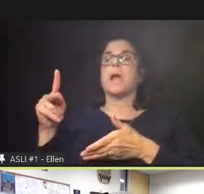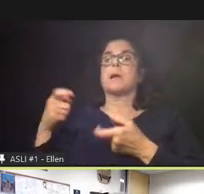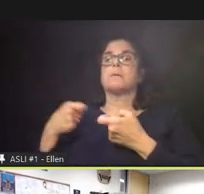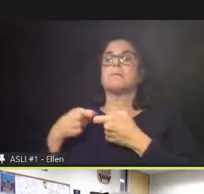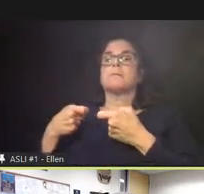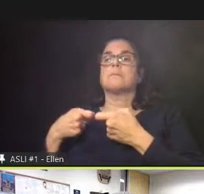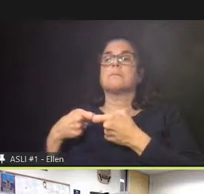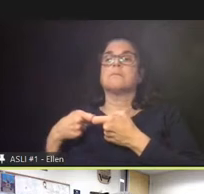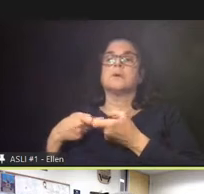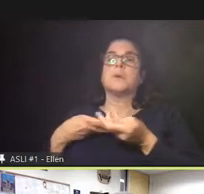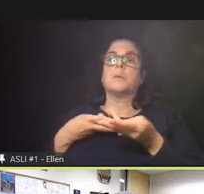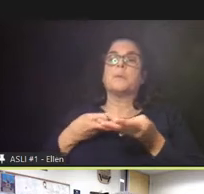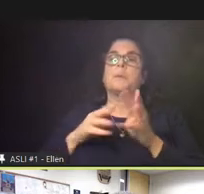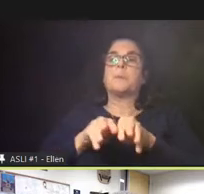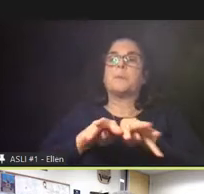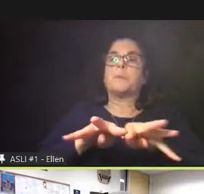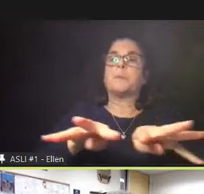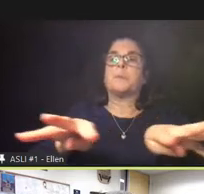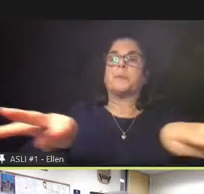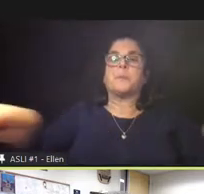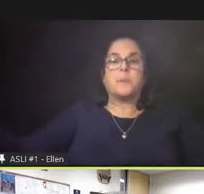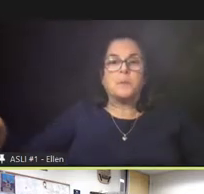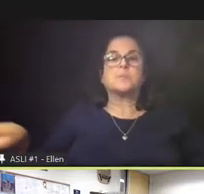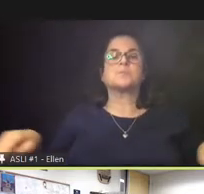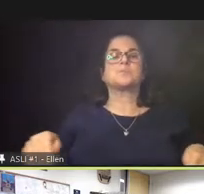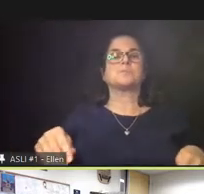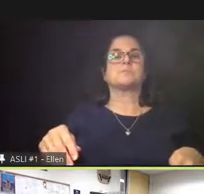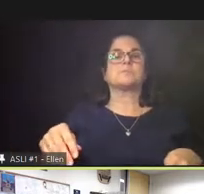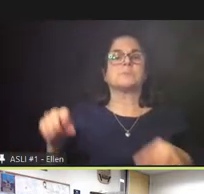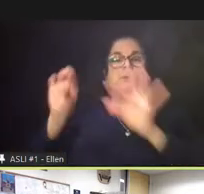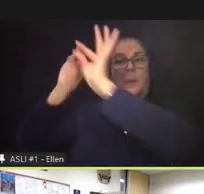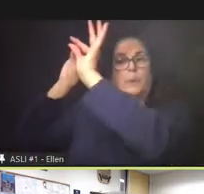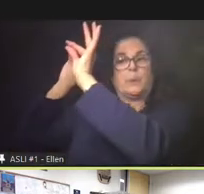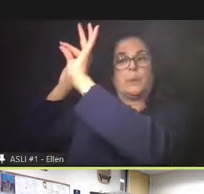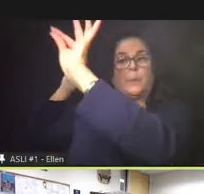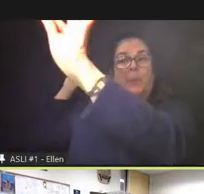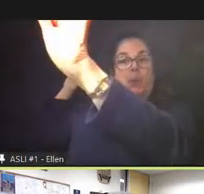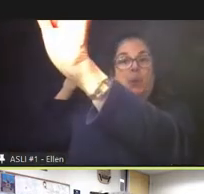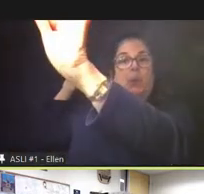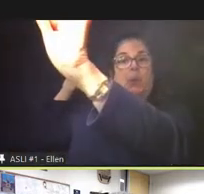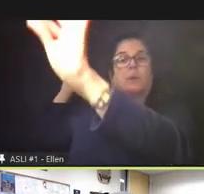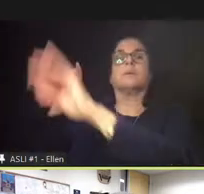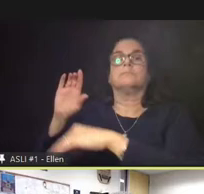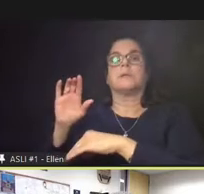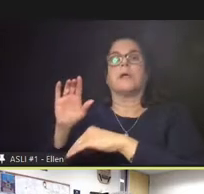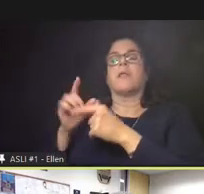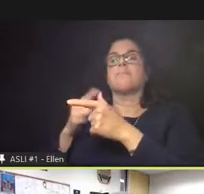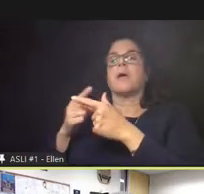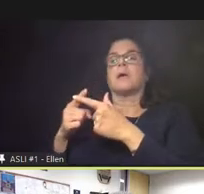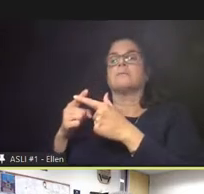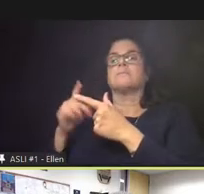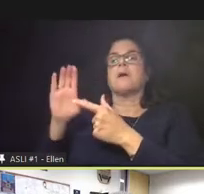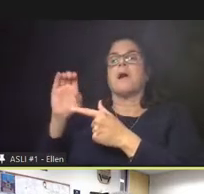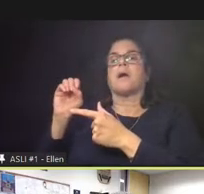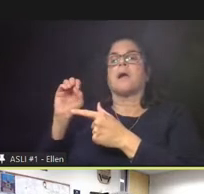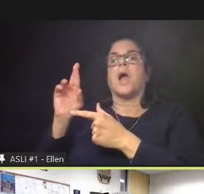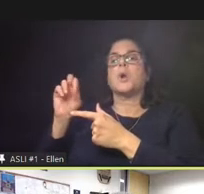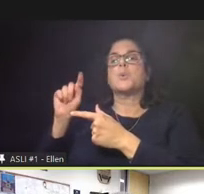power sections in the subway. And so this is that duct bank being formed against the wall, ultimately will be encased in concrete. Next